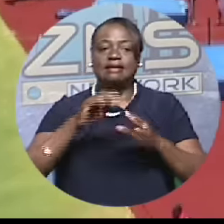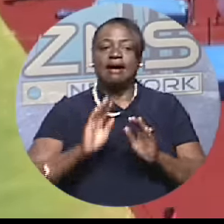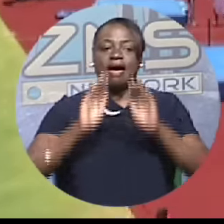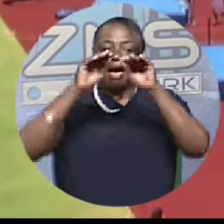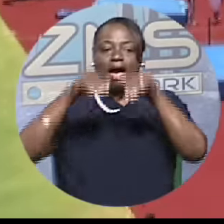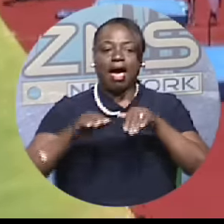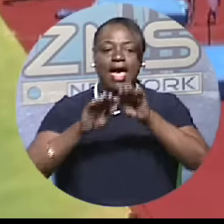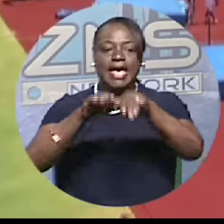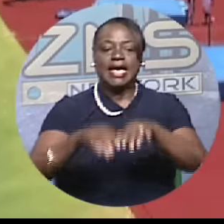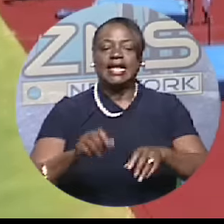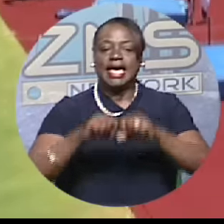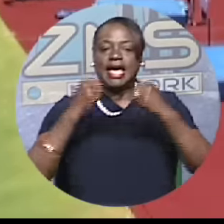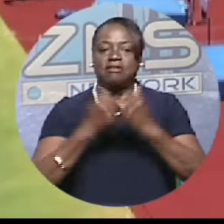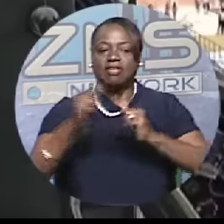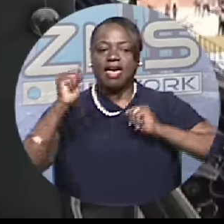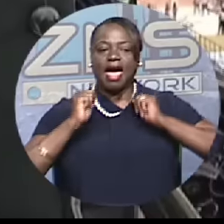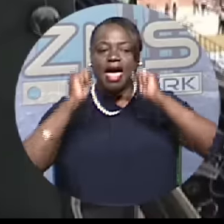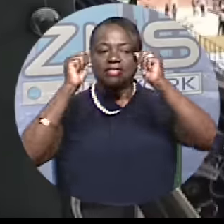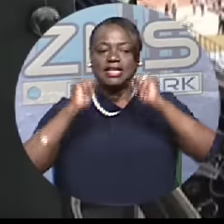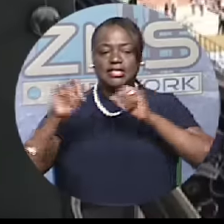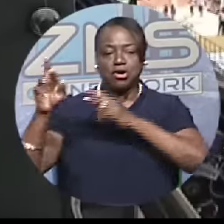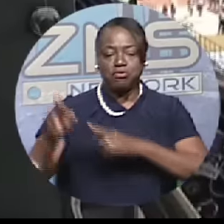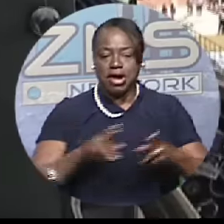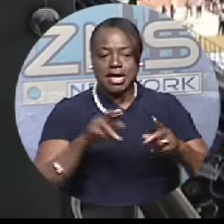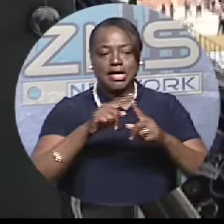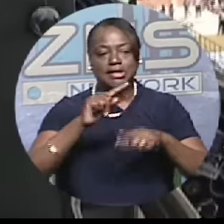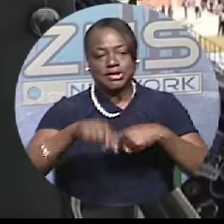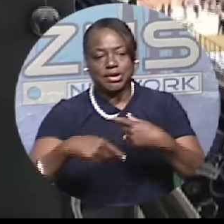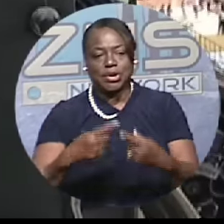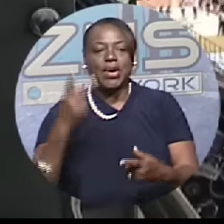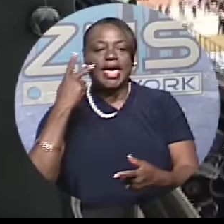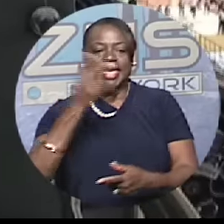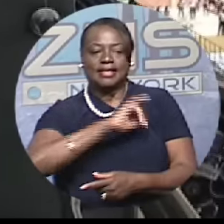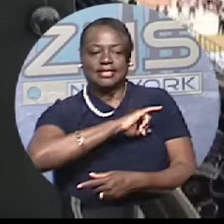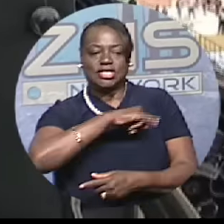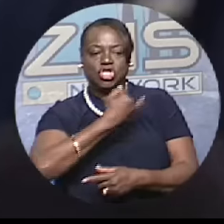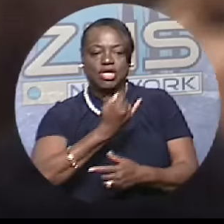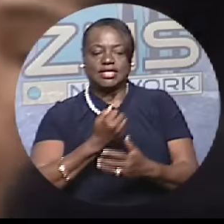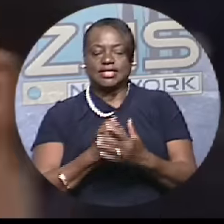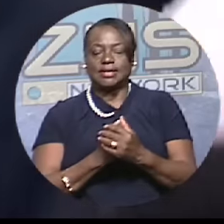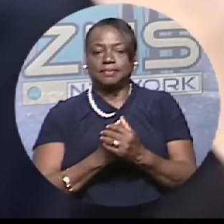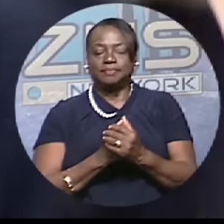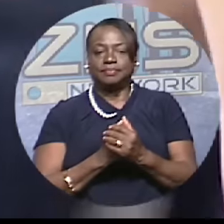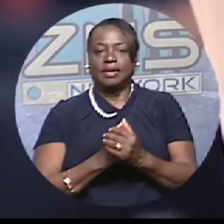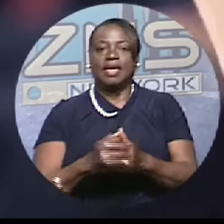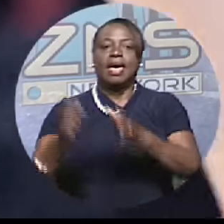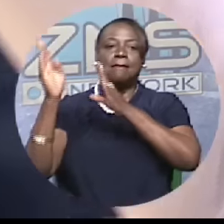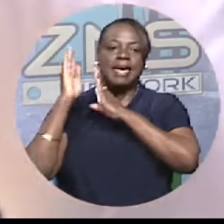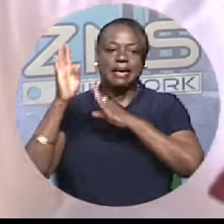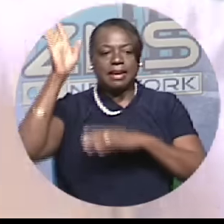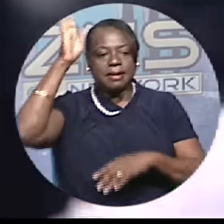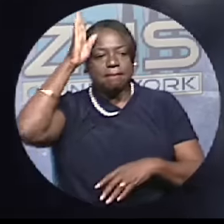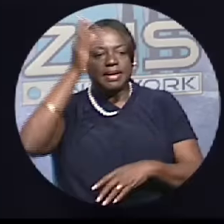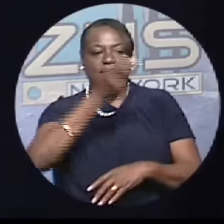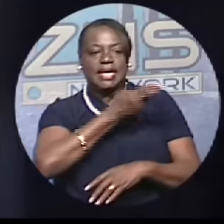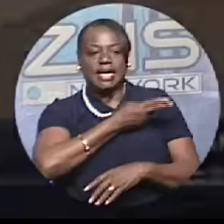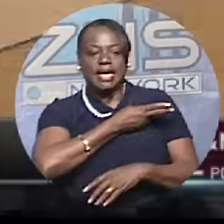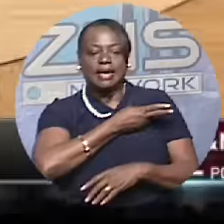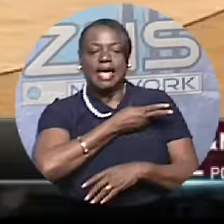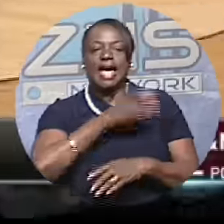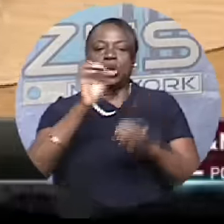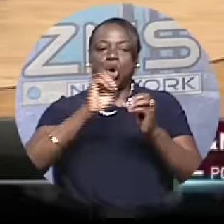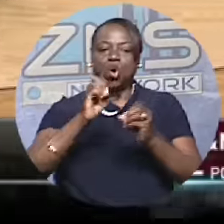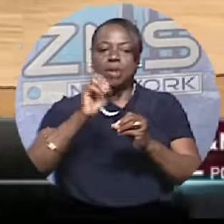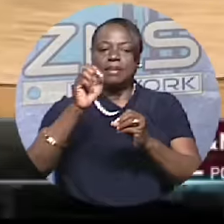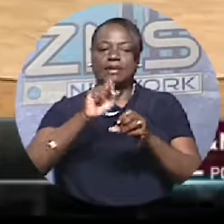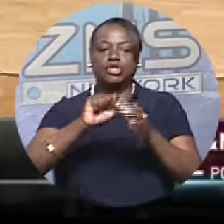the athletes are ready to go. Kelsey Johnson, ZNS Total Sports. And Bahamian Buddy Heel and the Oklahoma Sooners